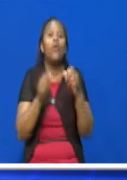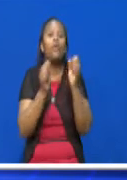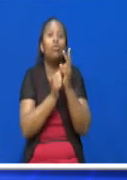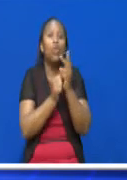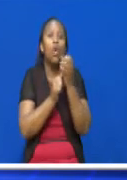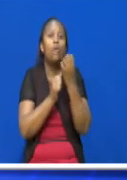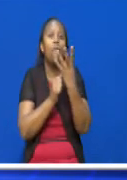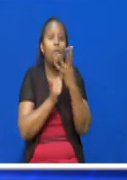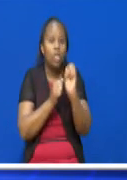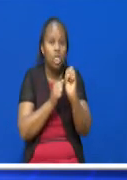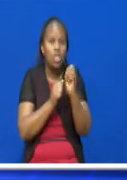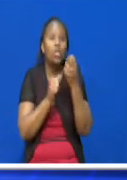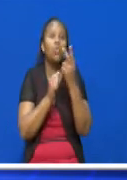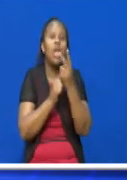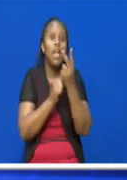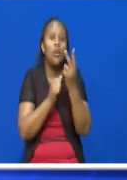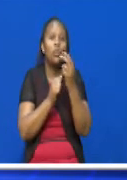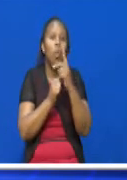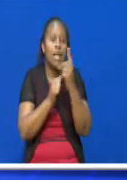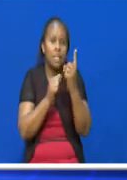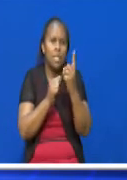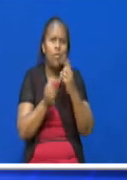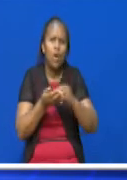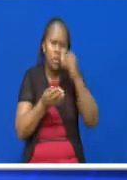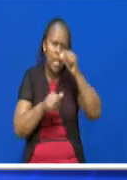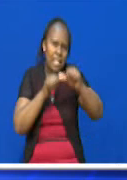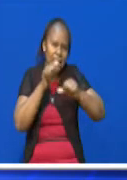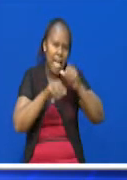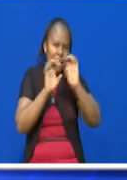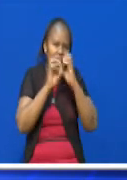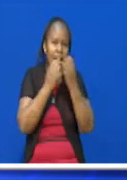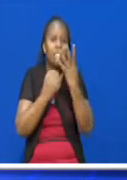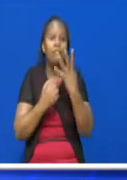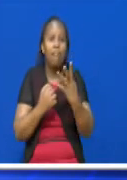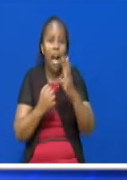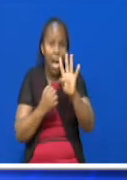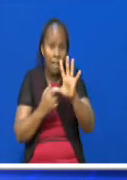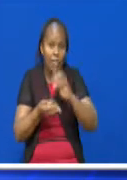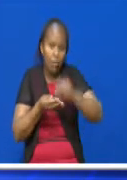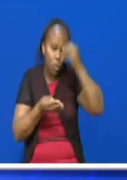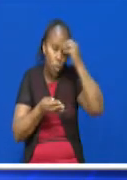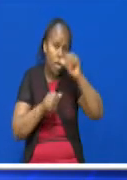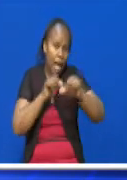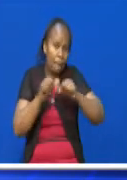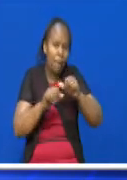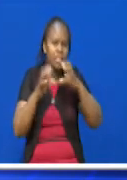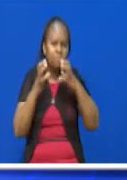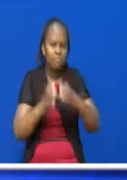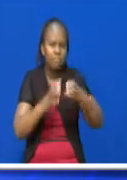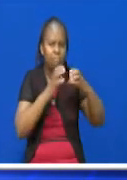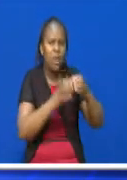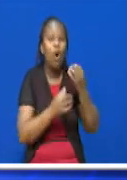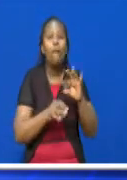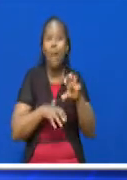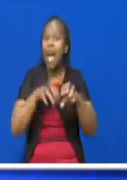12:40 to 1:10, we are going to look at science class 5, where we are going to learn about classification